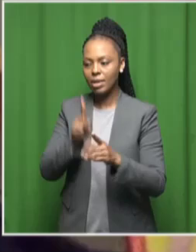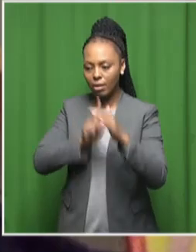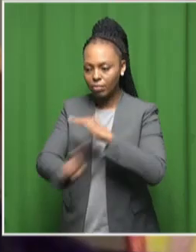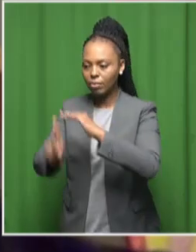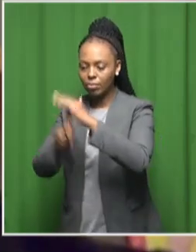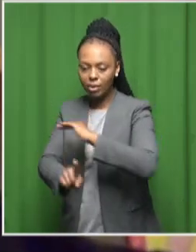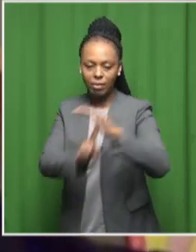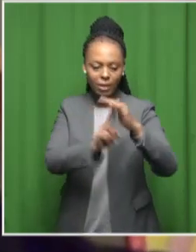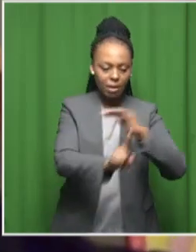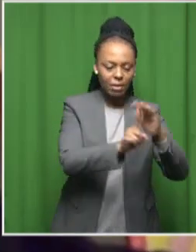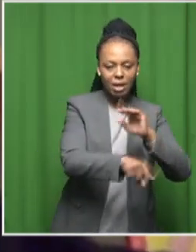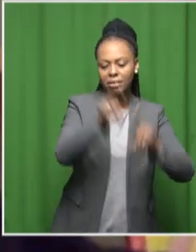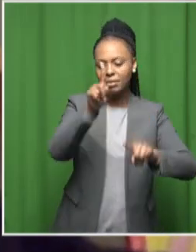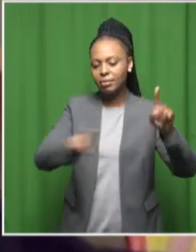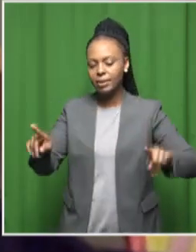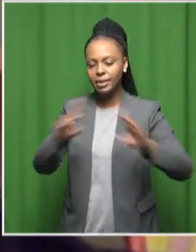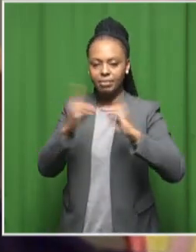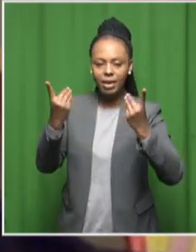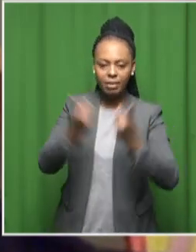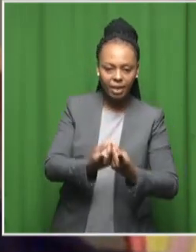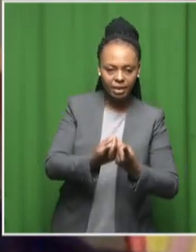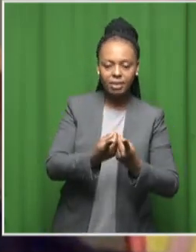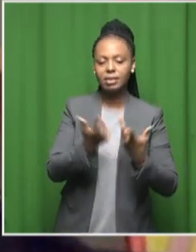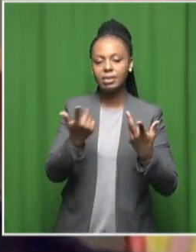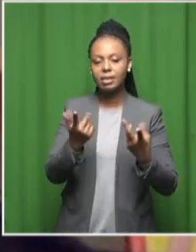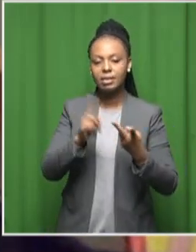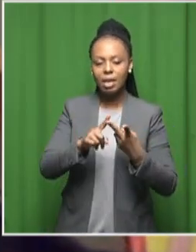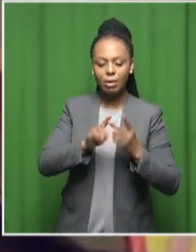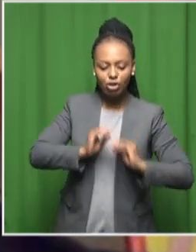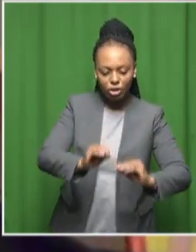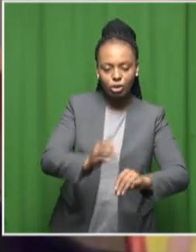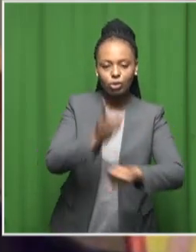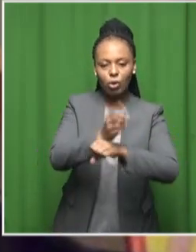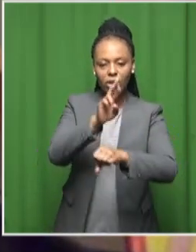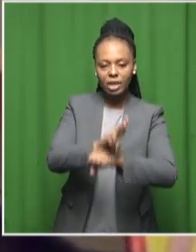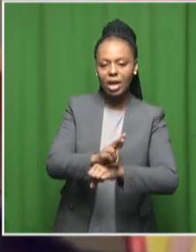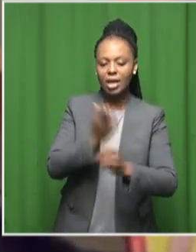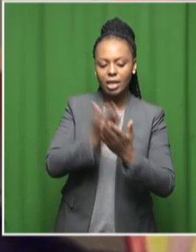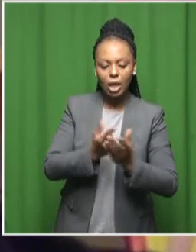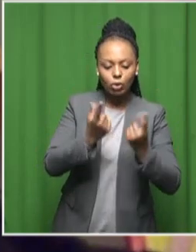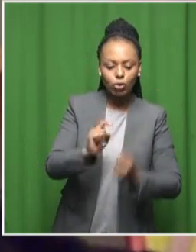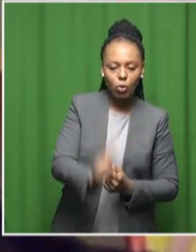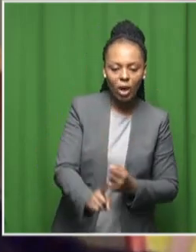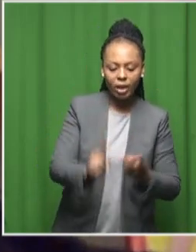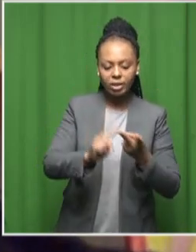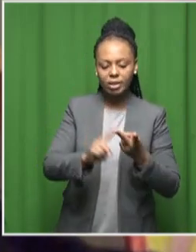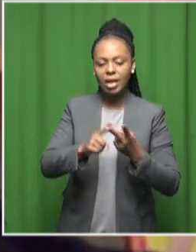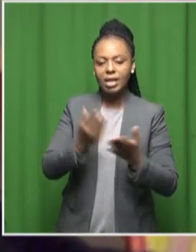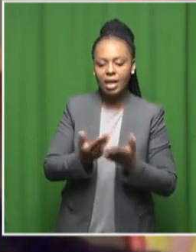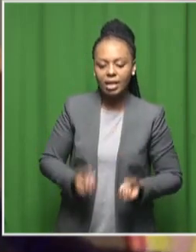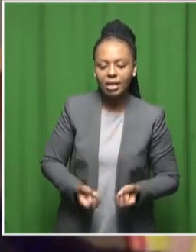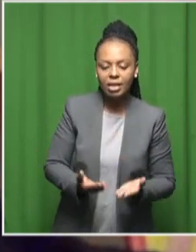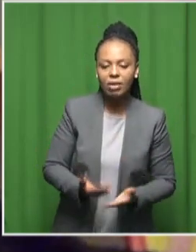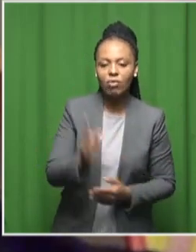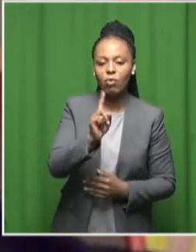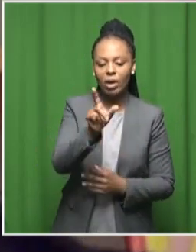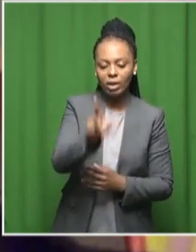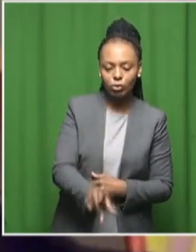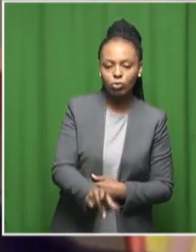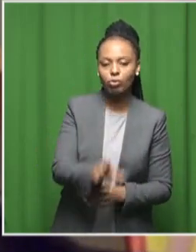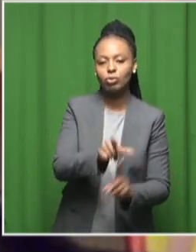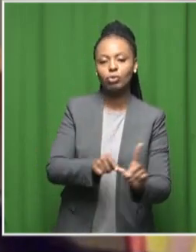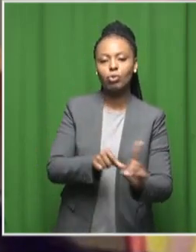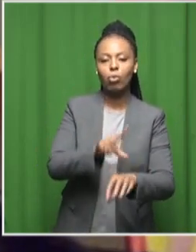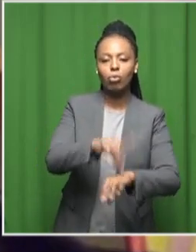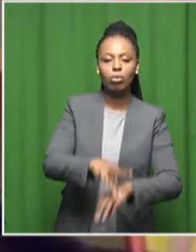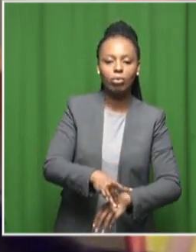me, and trying to teach other doctors about what I can do and what services I can provide to enhance patient care.